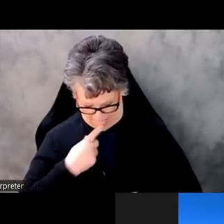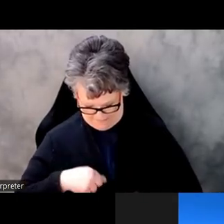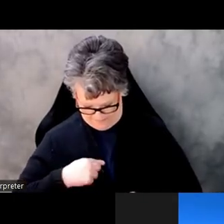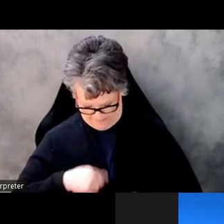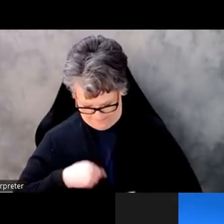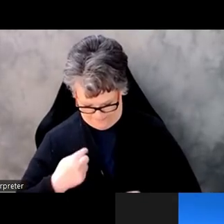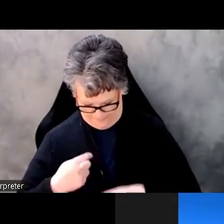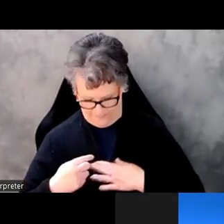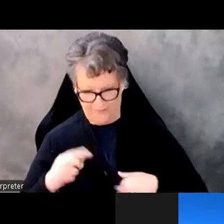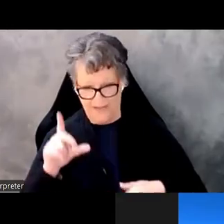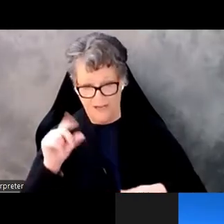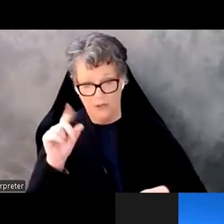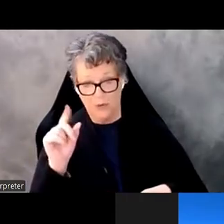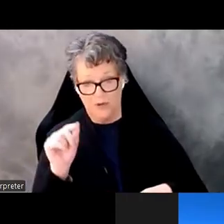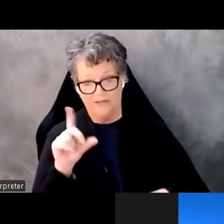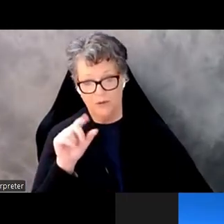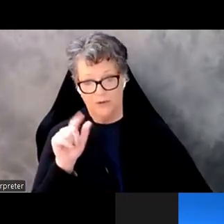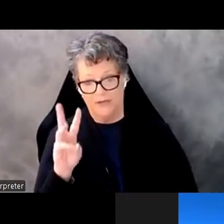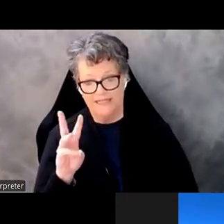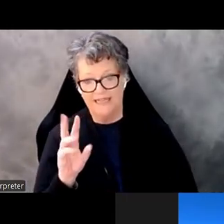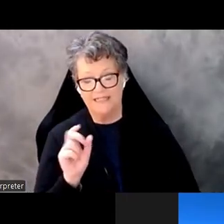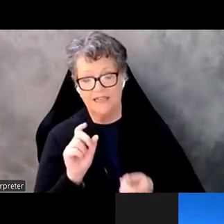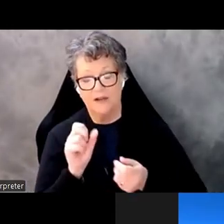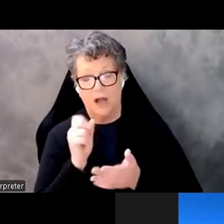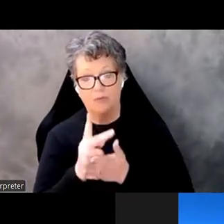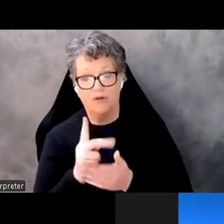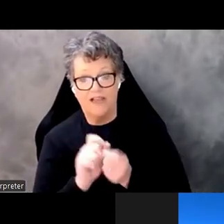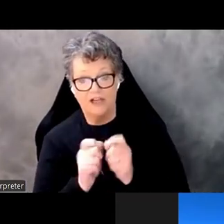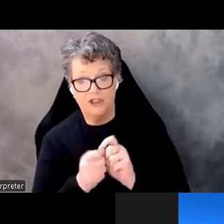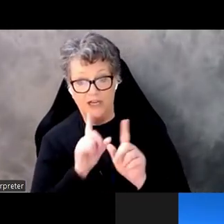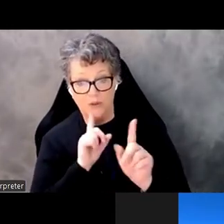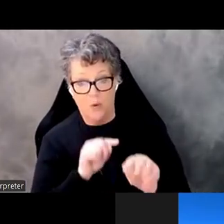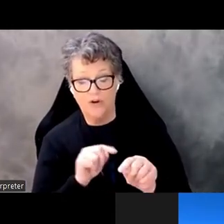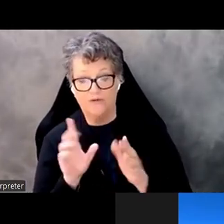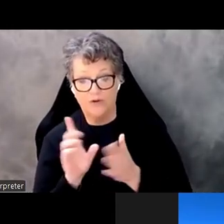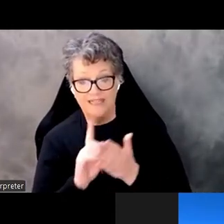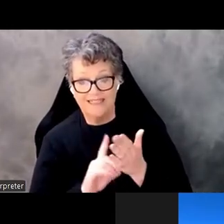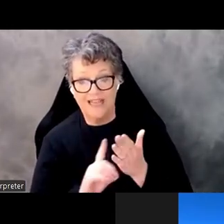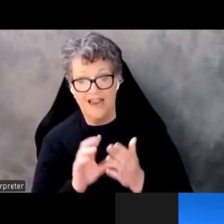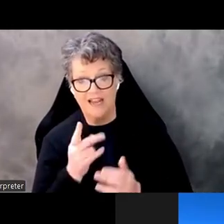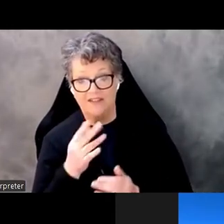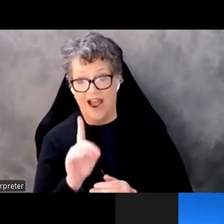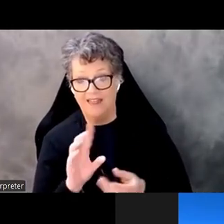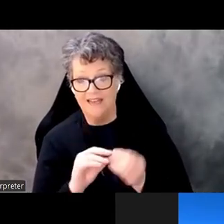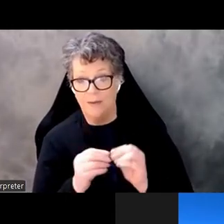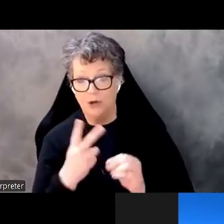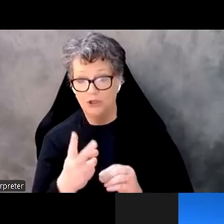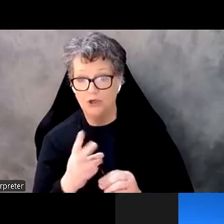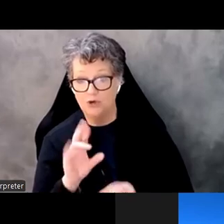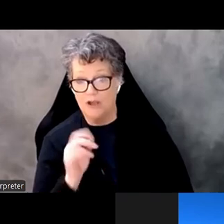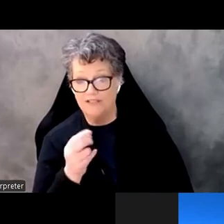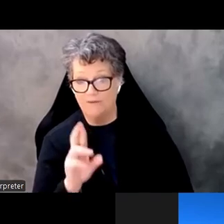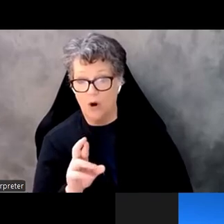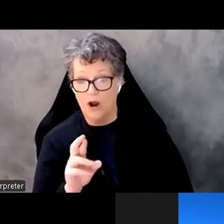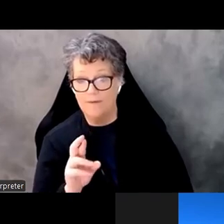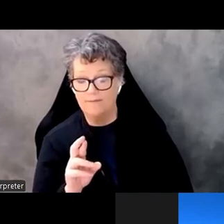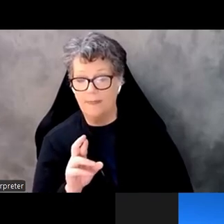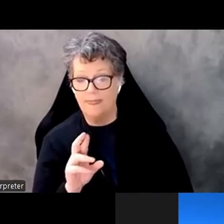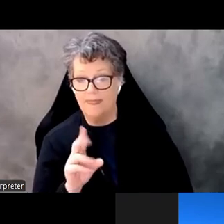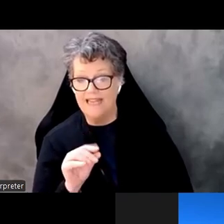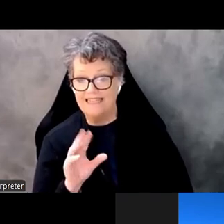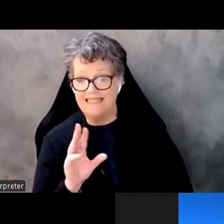of 2026, approving a change order of a capital contract for design of the Highland Number 2 Reservoir Dam